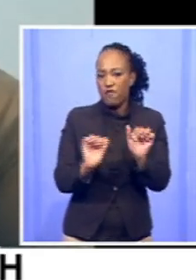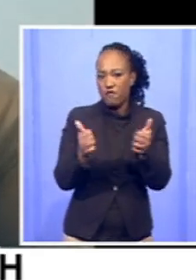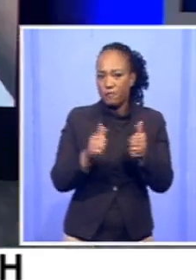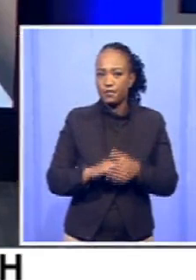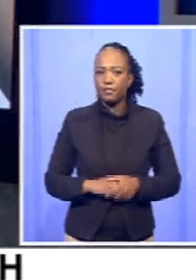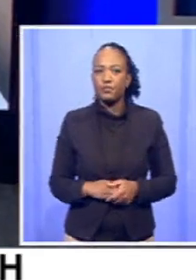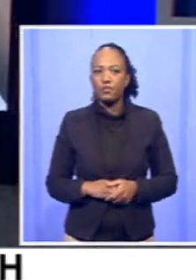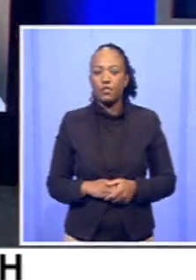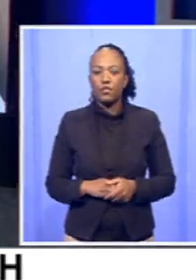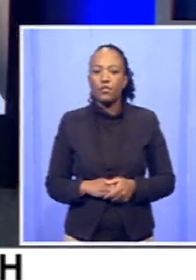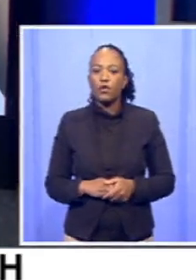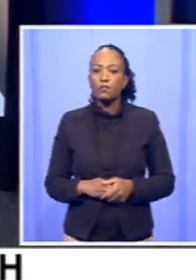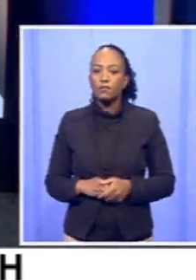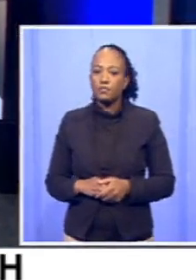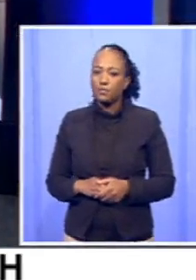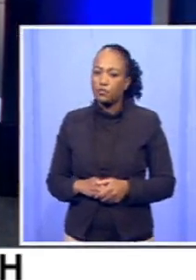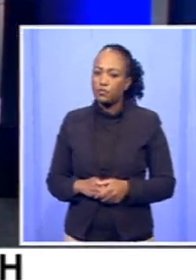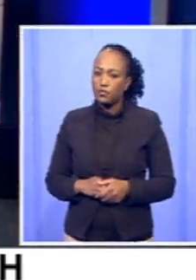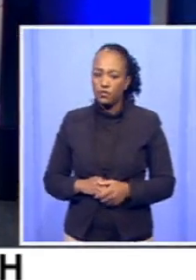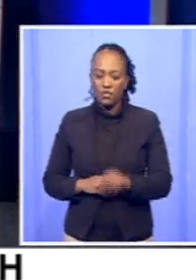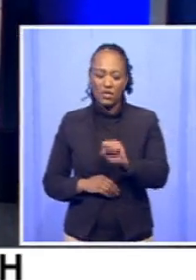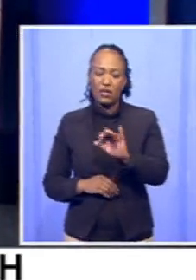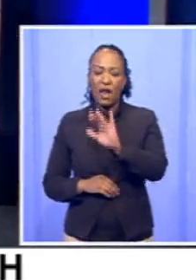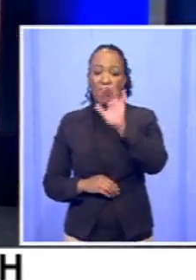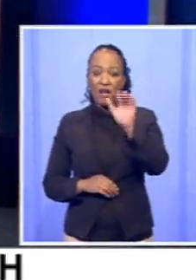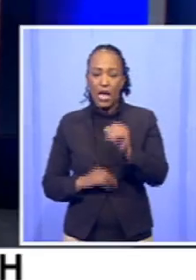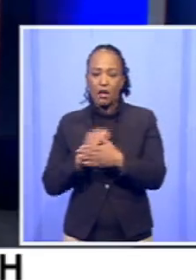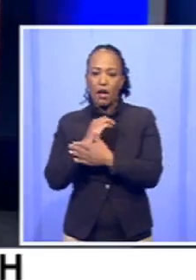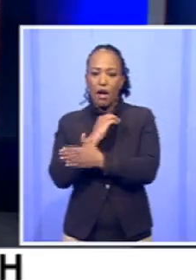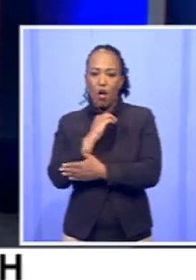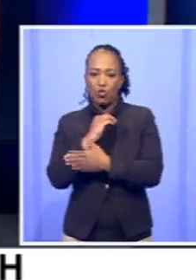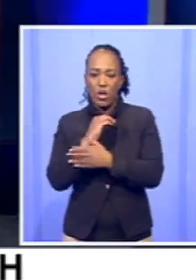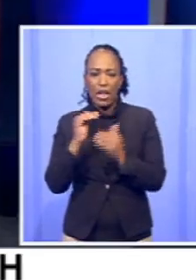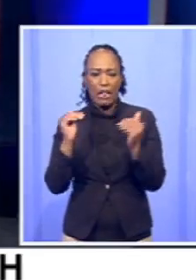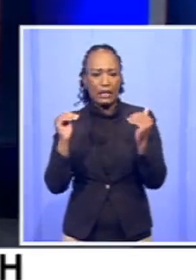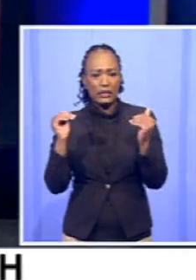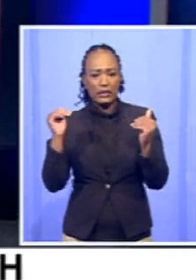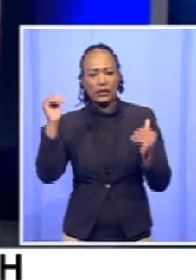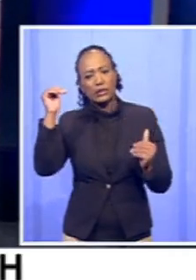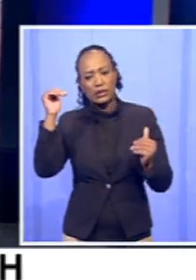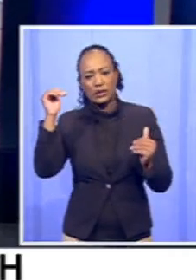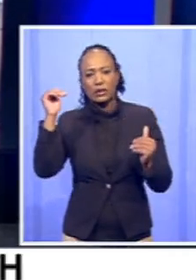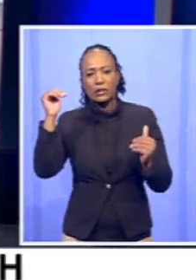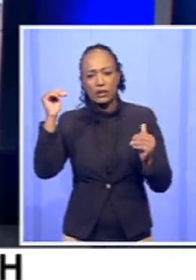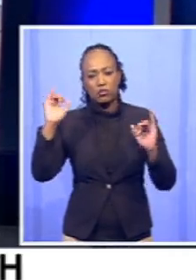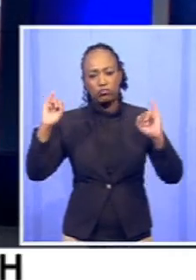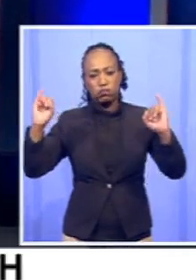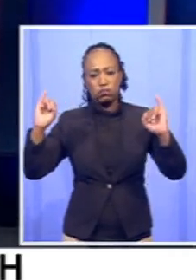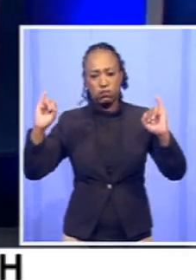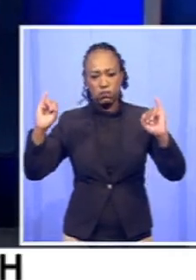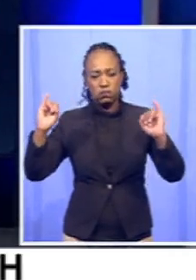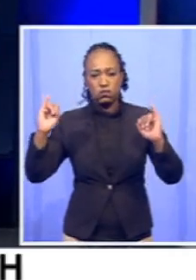Lauren, South Africa is a country beset with inequality. It's such a big conversation. And in this space, it applies as well,